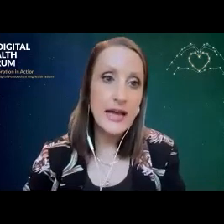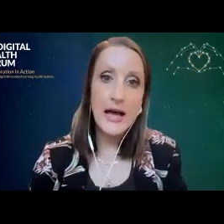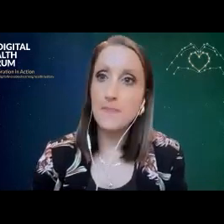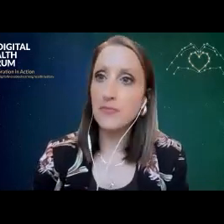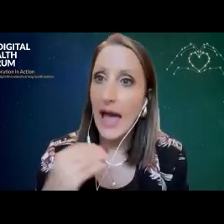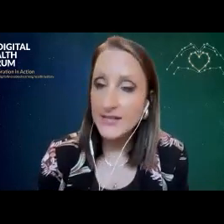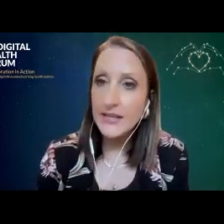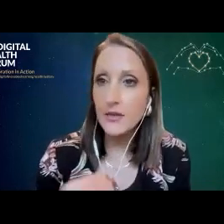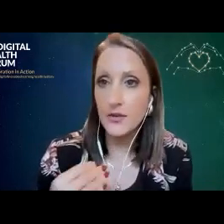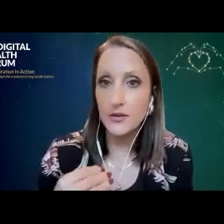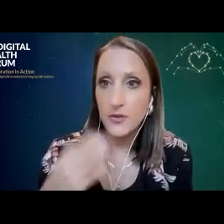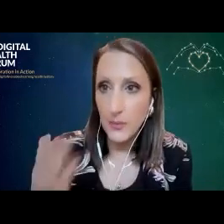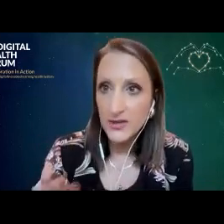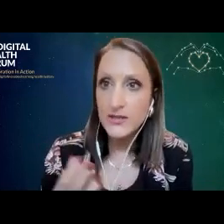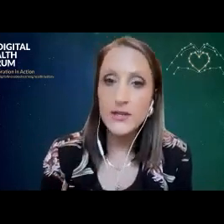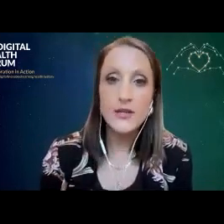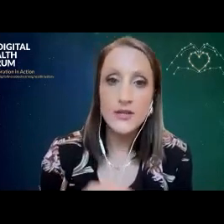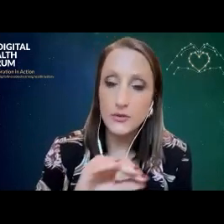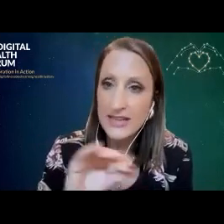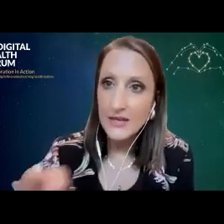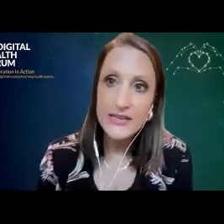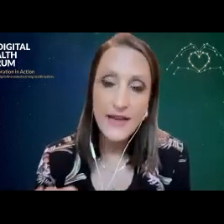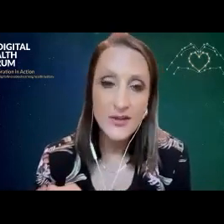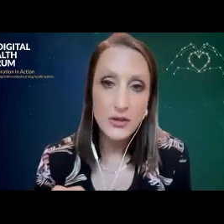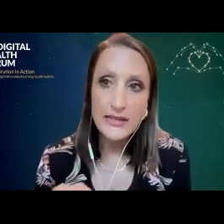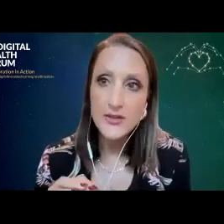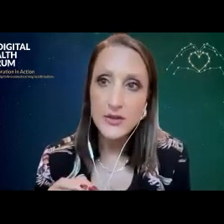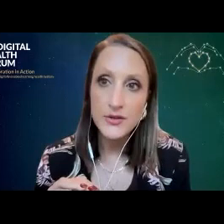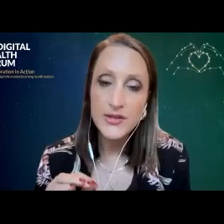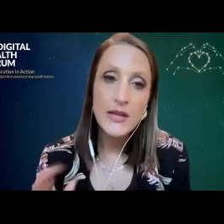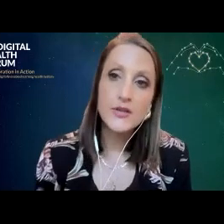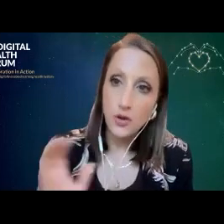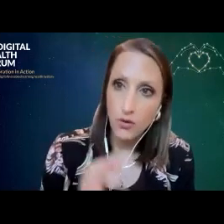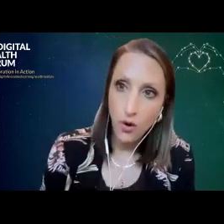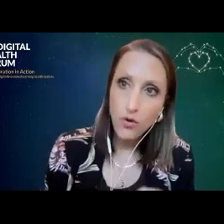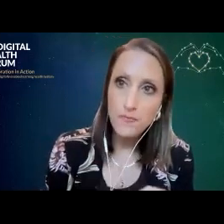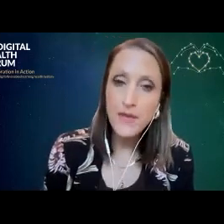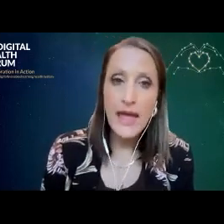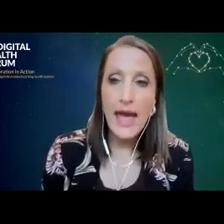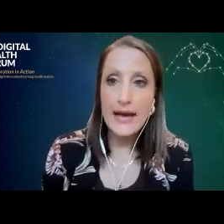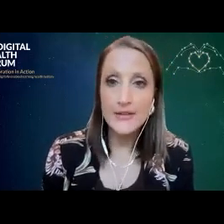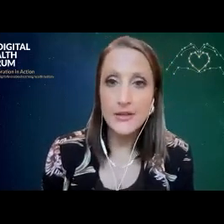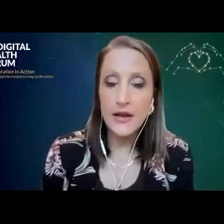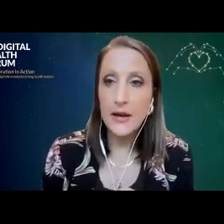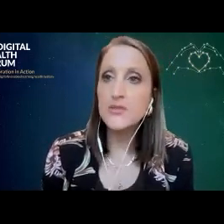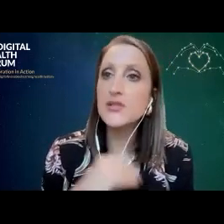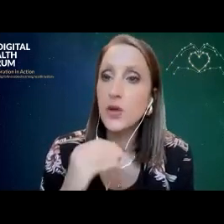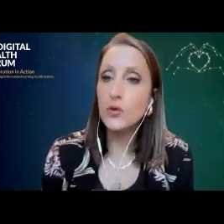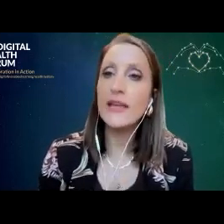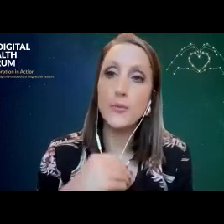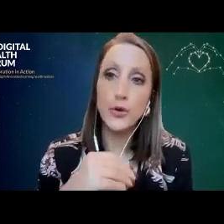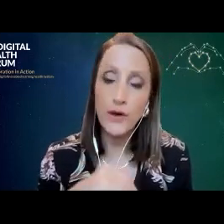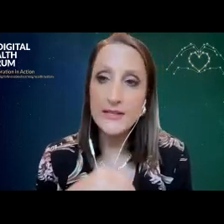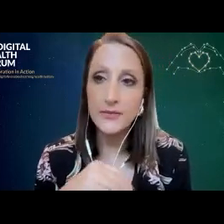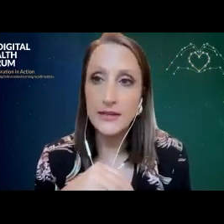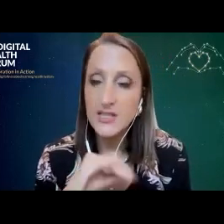entails asking the patient to take these vaginal inserts, to go home, and